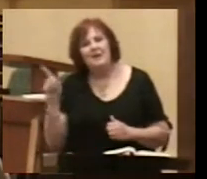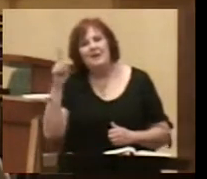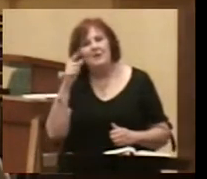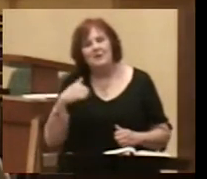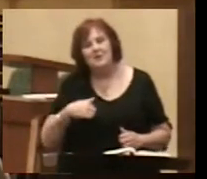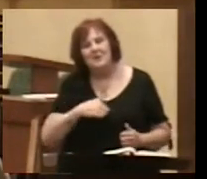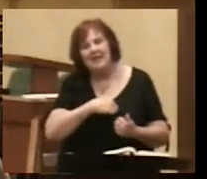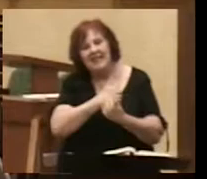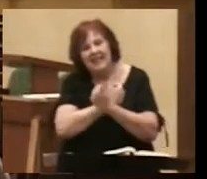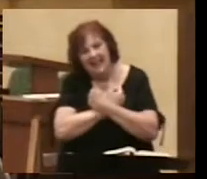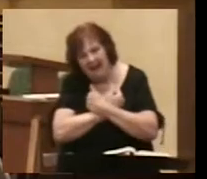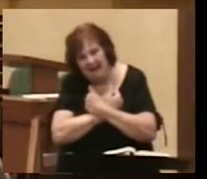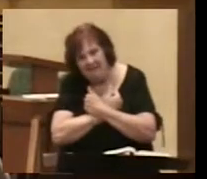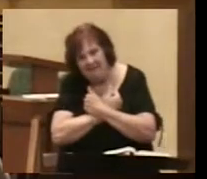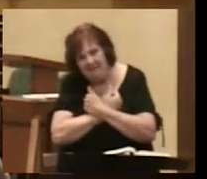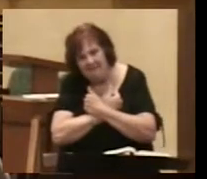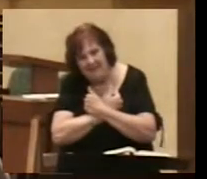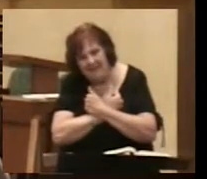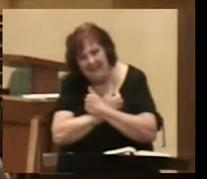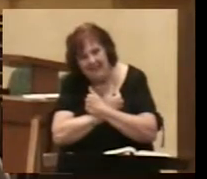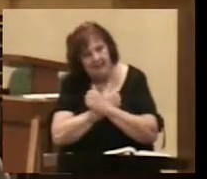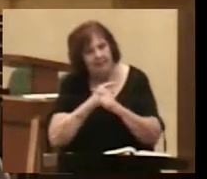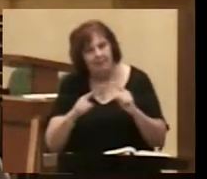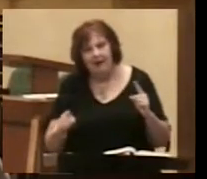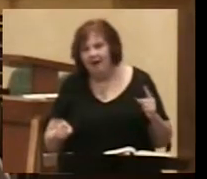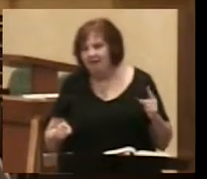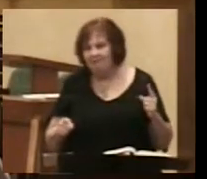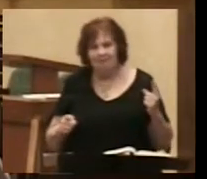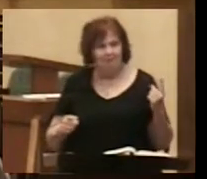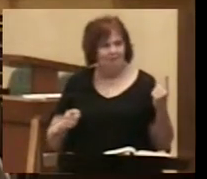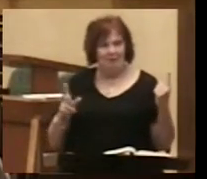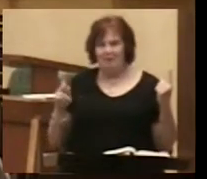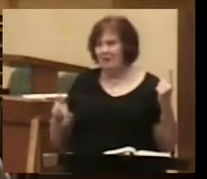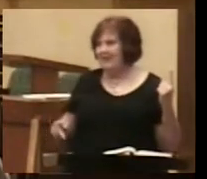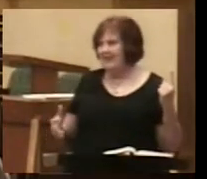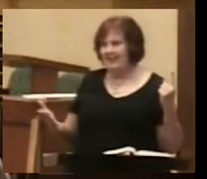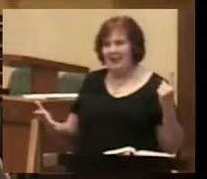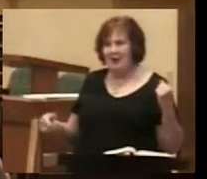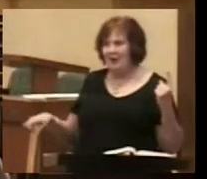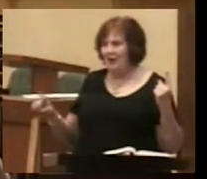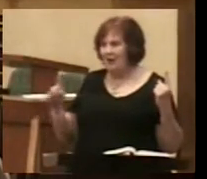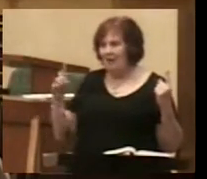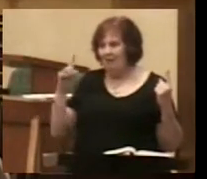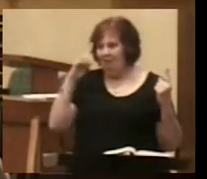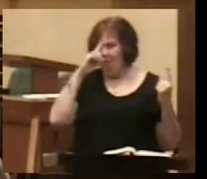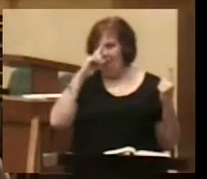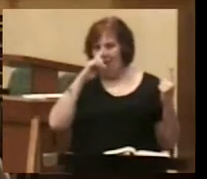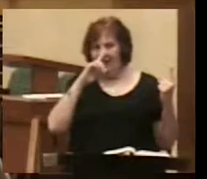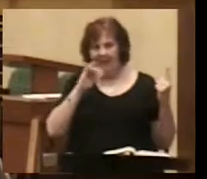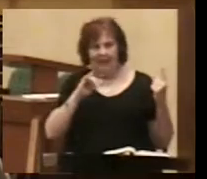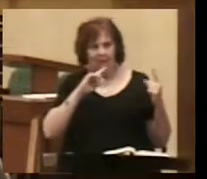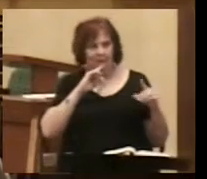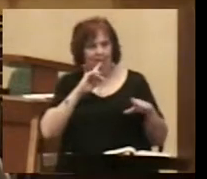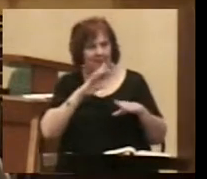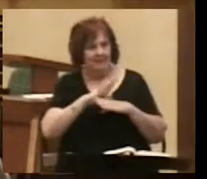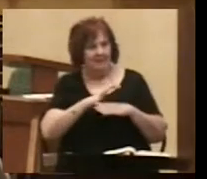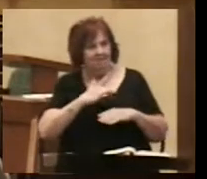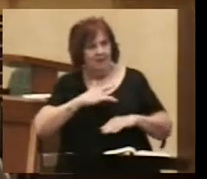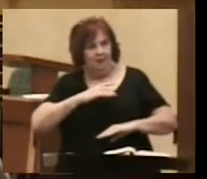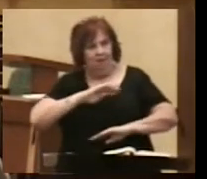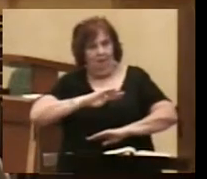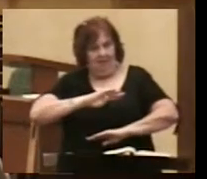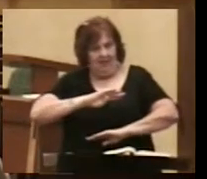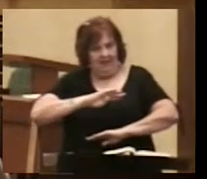love. But there is not one person here for whom that promise has been